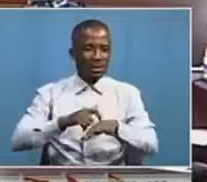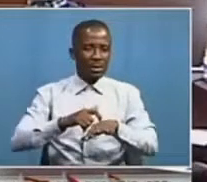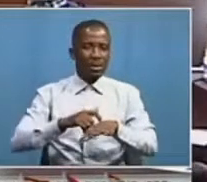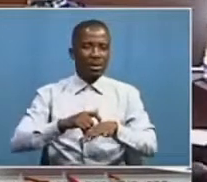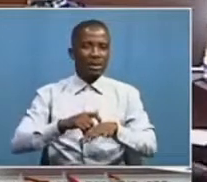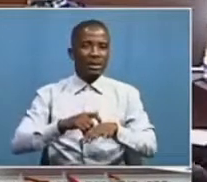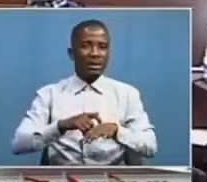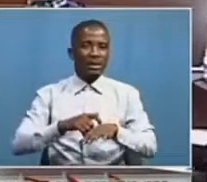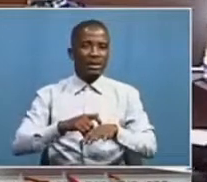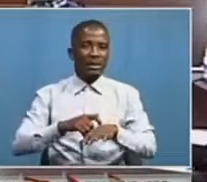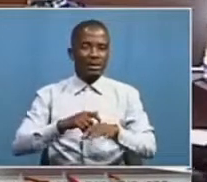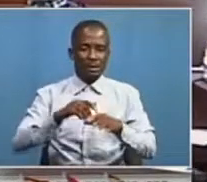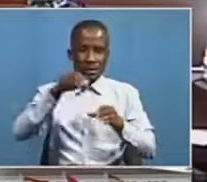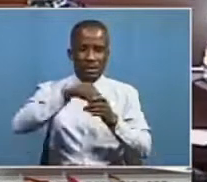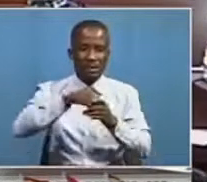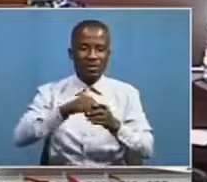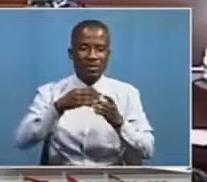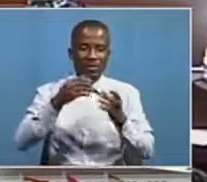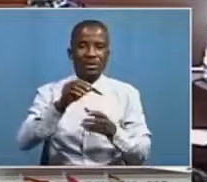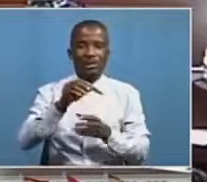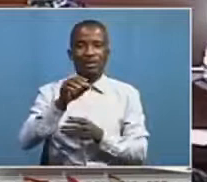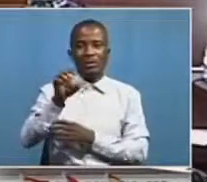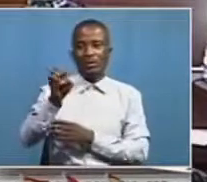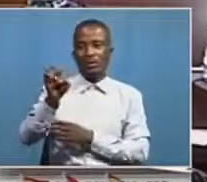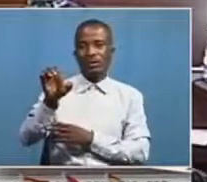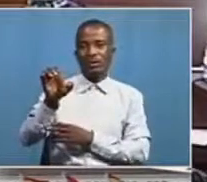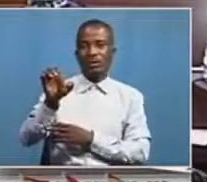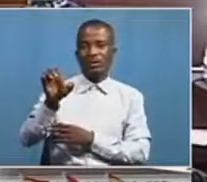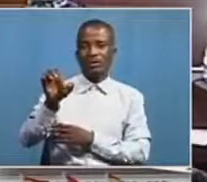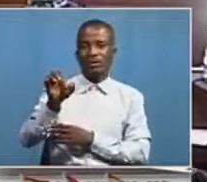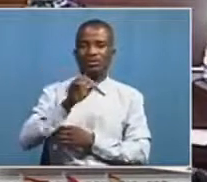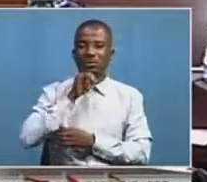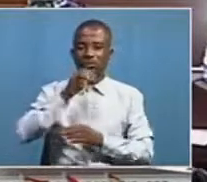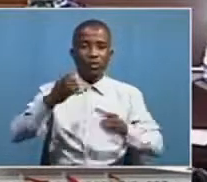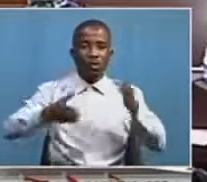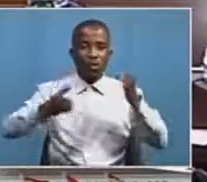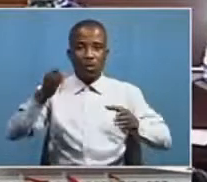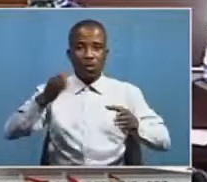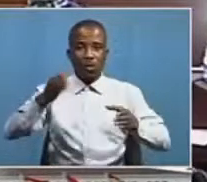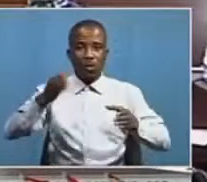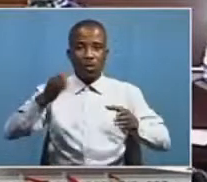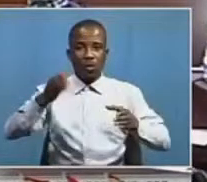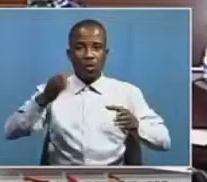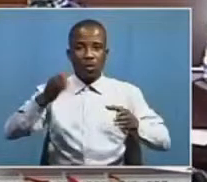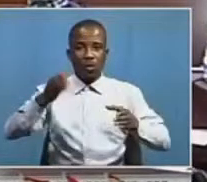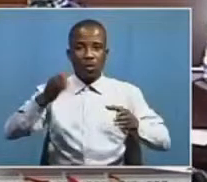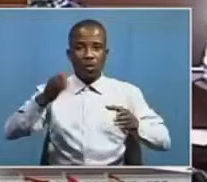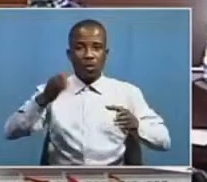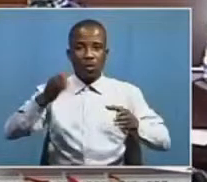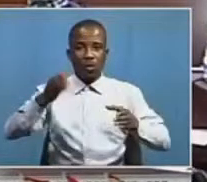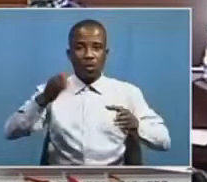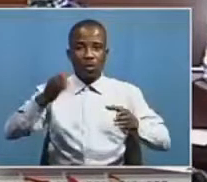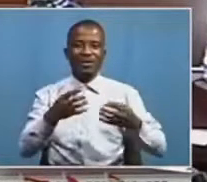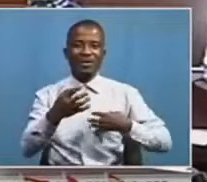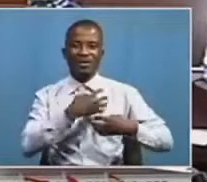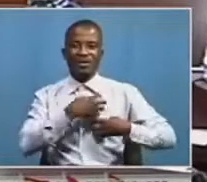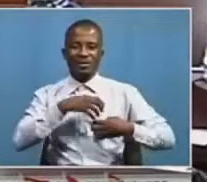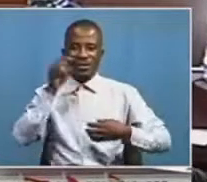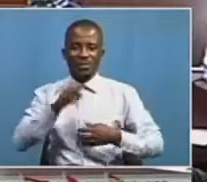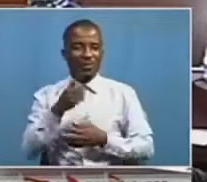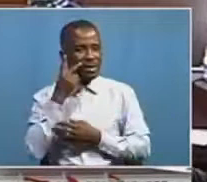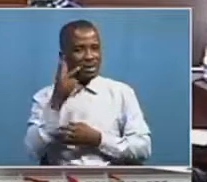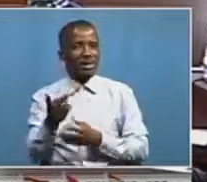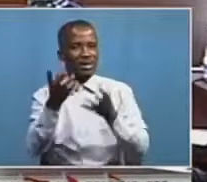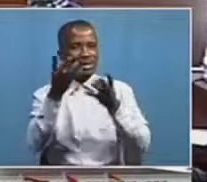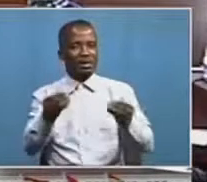bodies, which includes the first respondent, are not matters for the Supreme Court. These are infractions that the petitioner would have sought redress in the